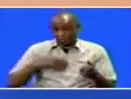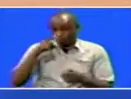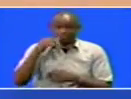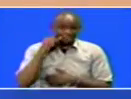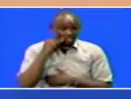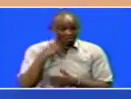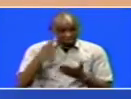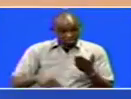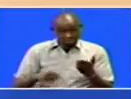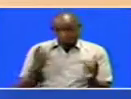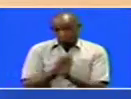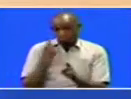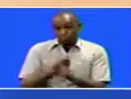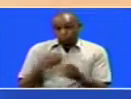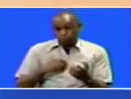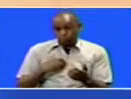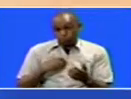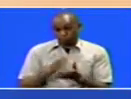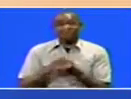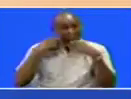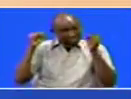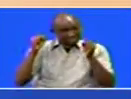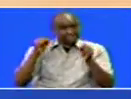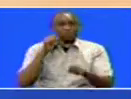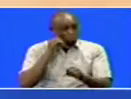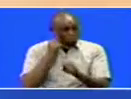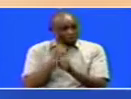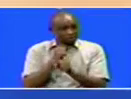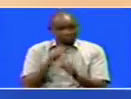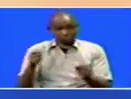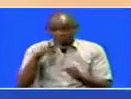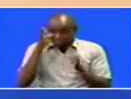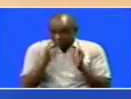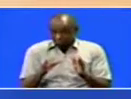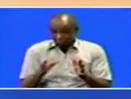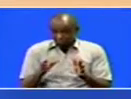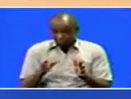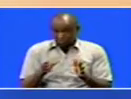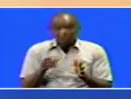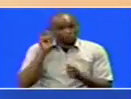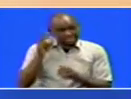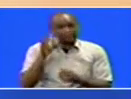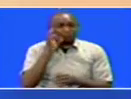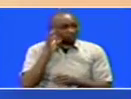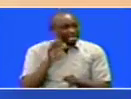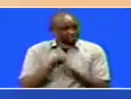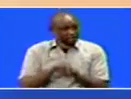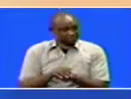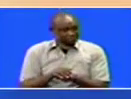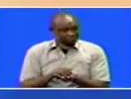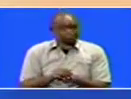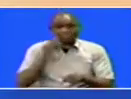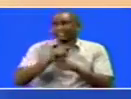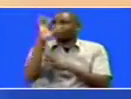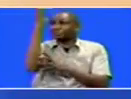Siaya have mixed reactions. Kazi imefanyika vizuri sana. Na ushaona matunda. Ama mti